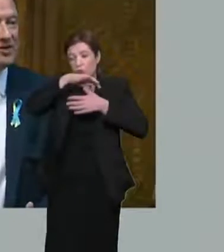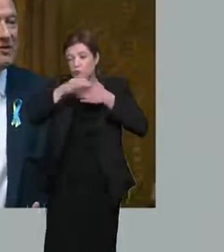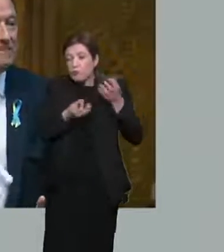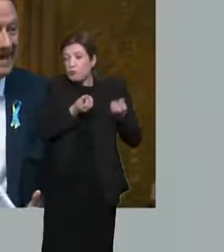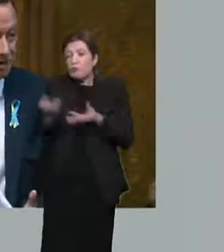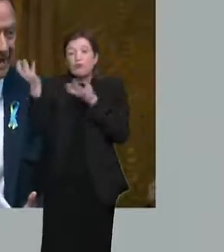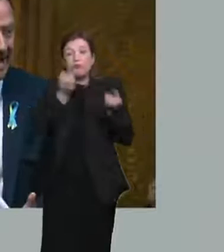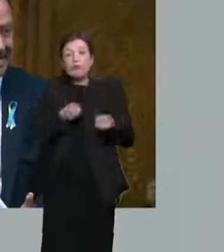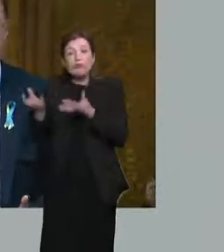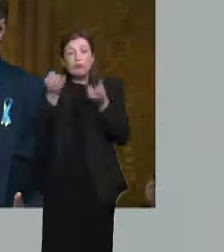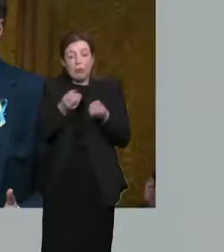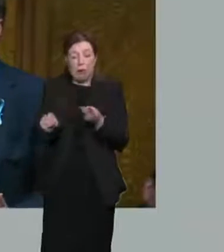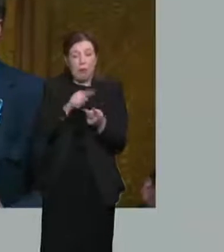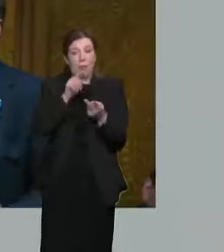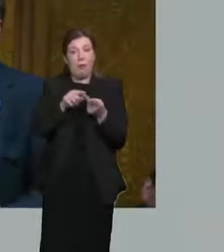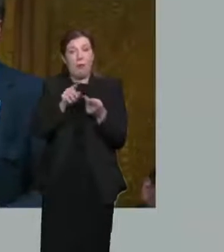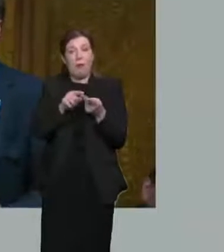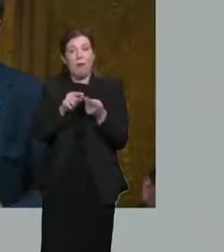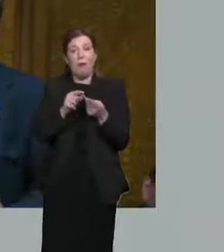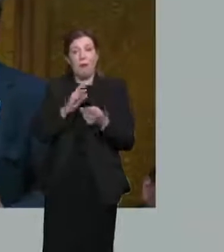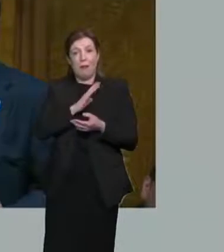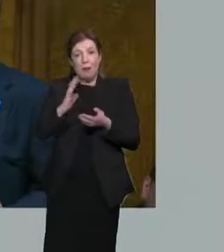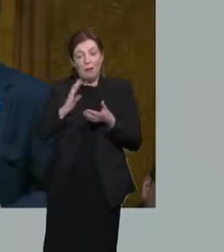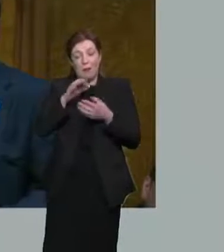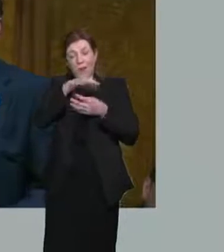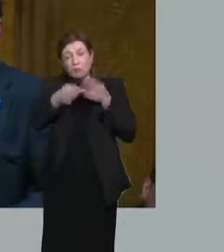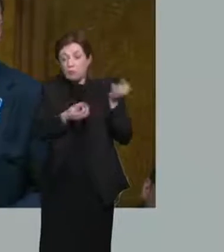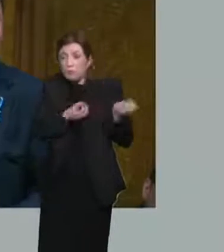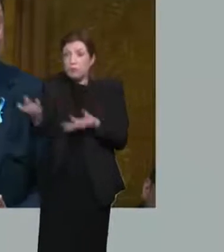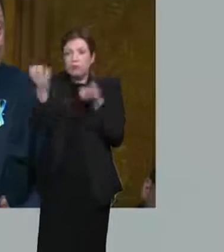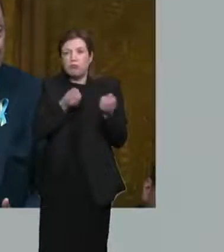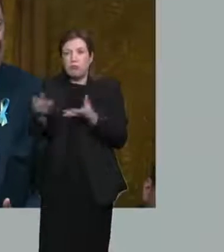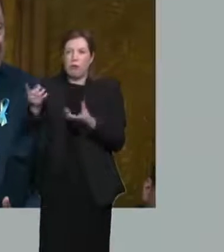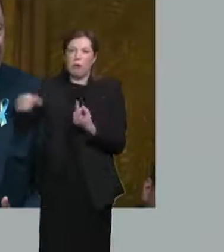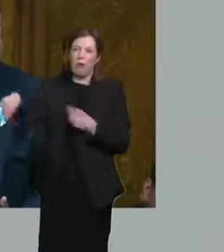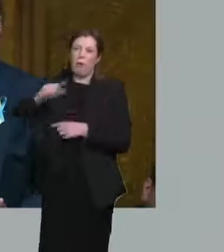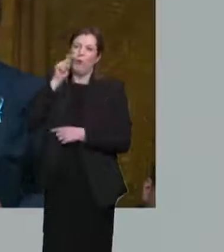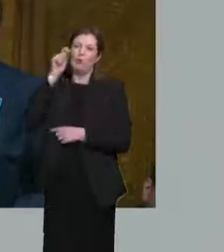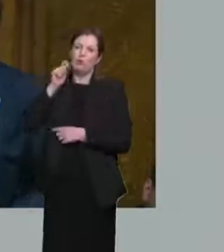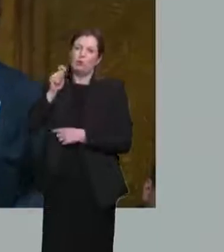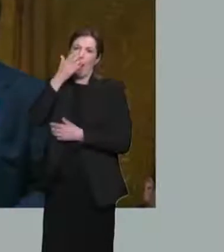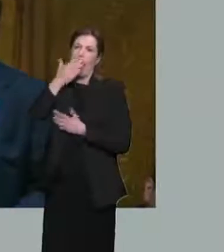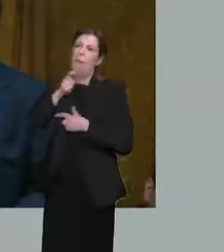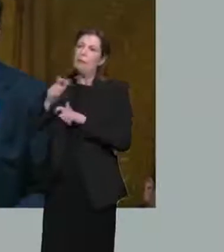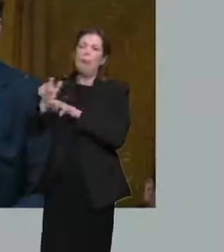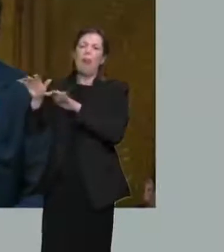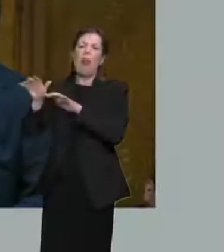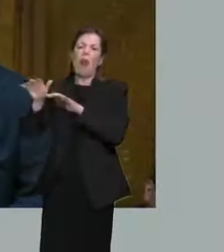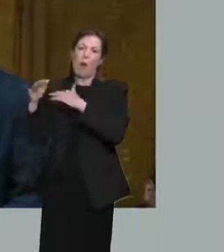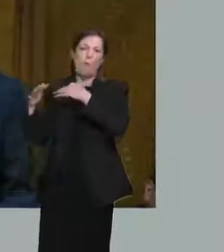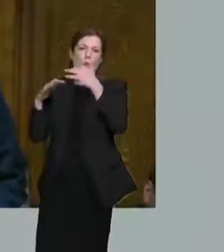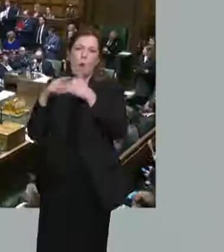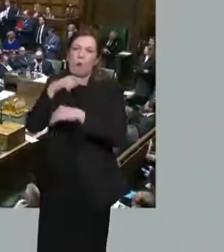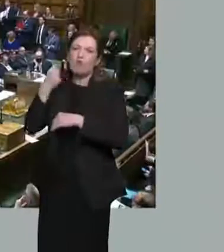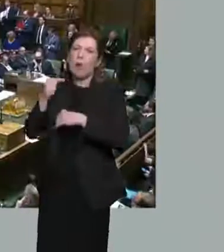but also the military aid that is allowing the Ukrainian people to fight so bravely against Putin and his